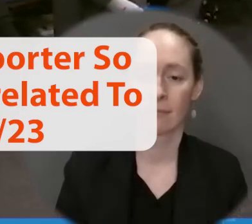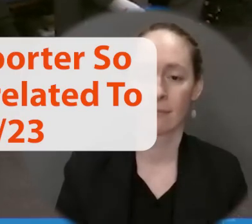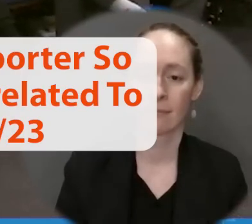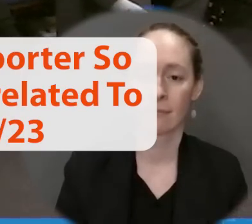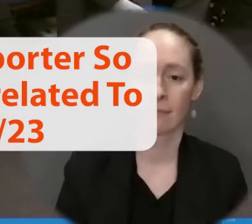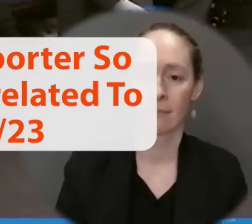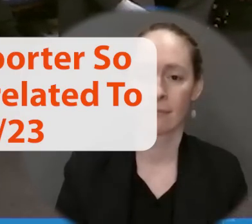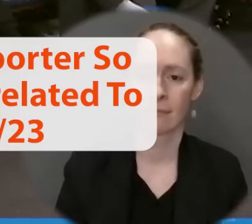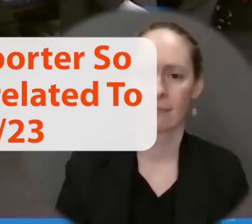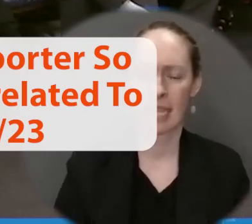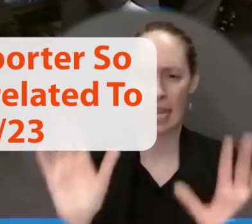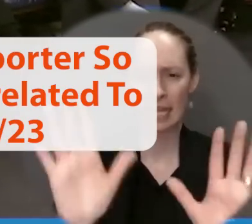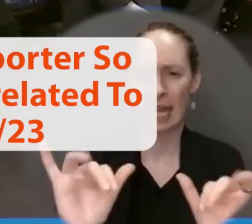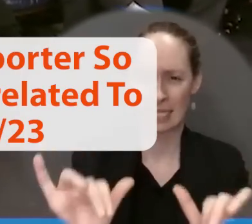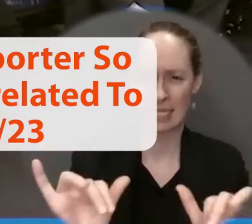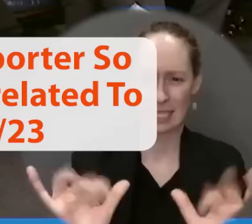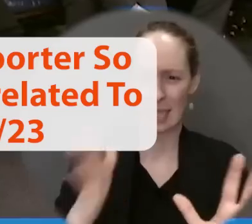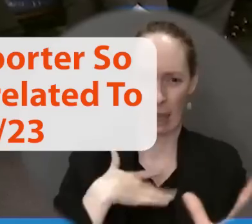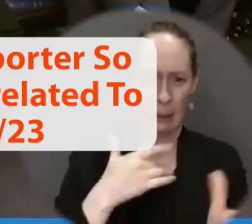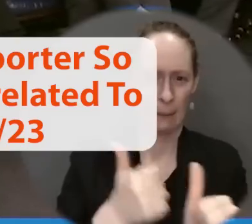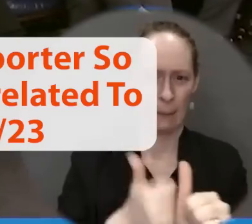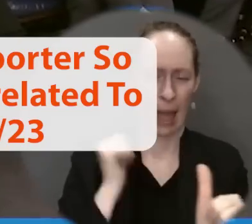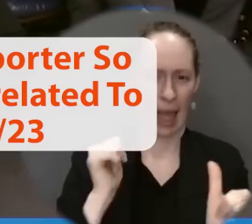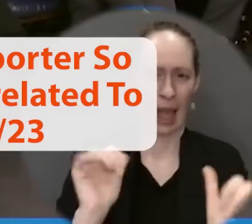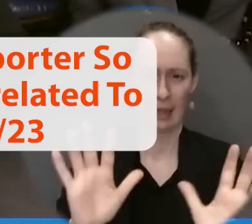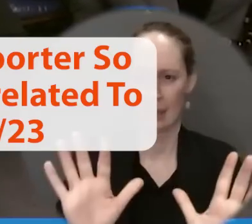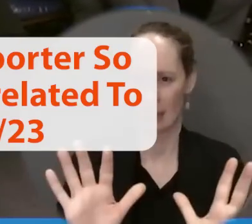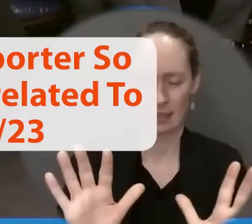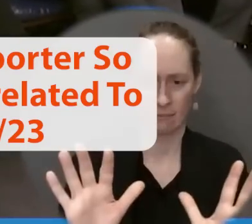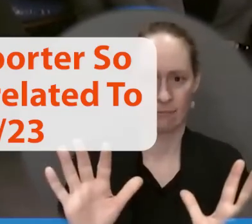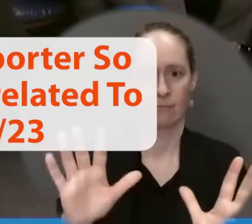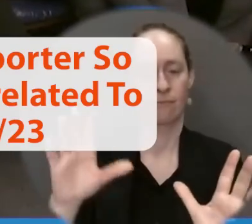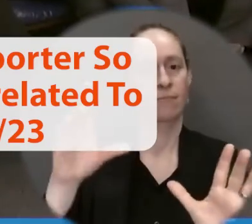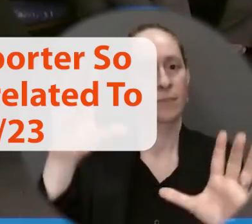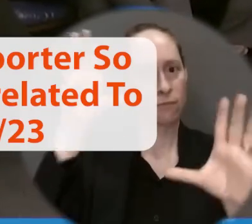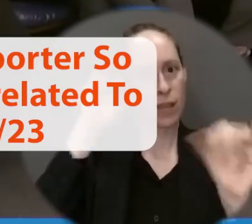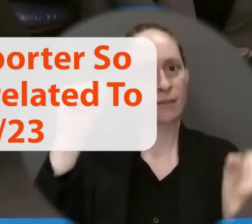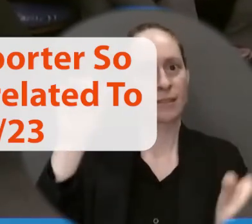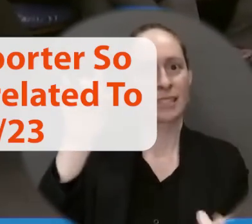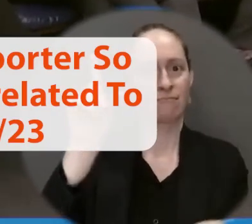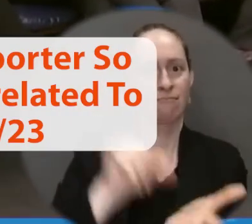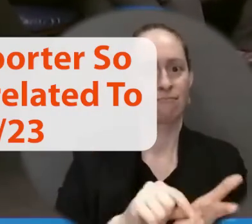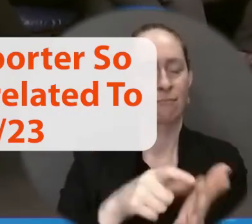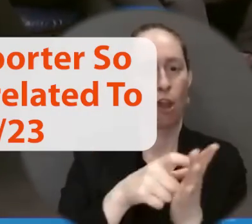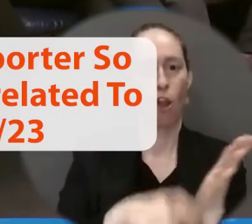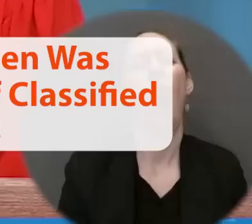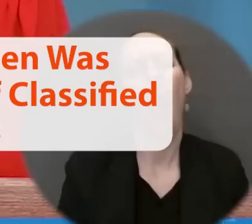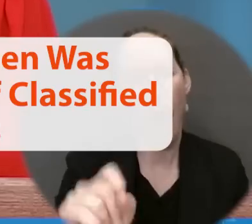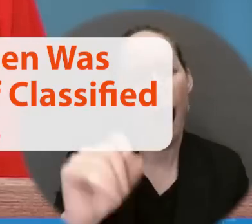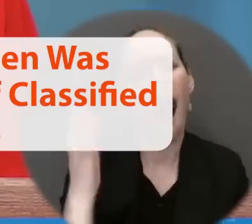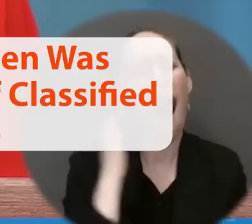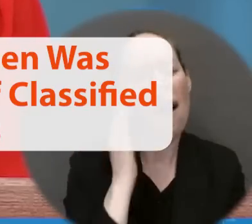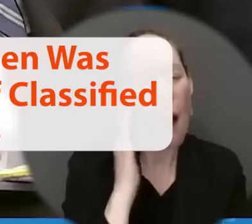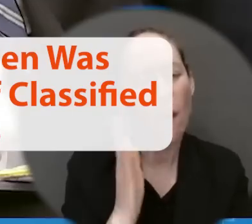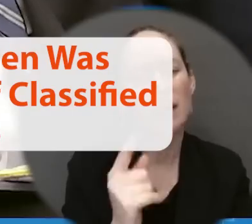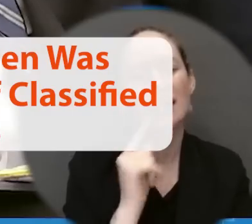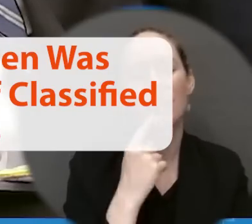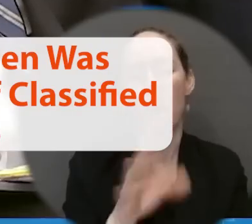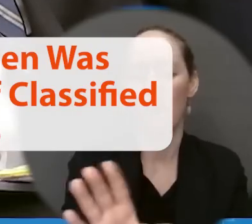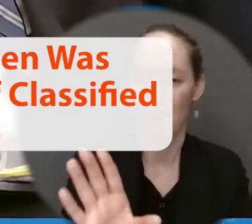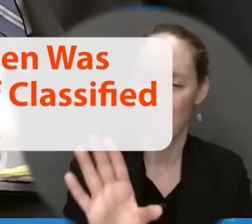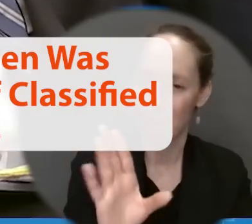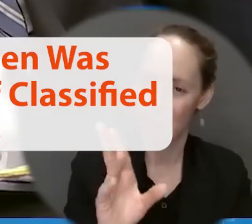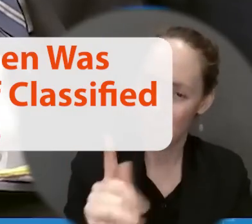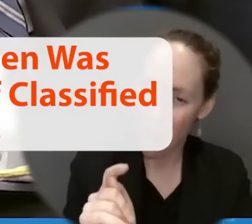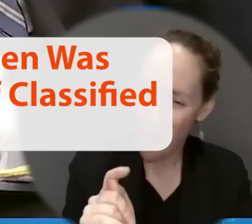appreciate it. I know I'm a little behind the news cycle here, but I want to go back to yesterday's op-ed from the president on big tech regulation. So speaking of him taking that